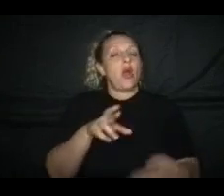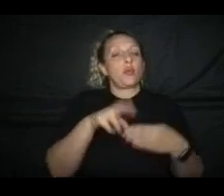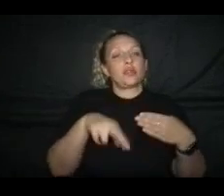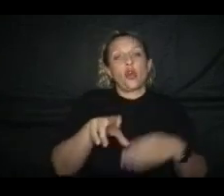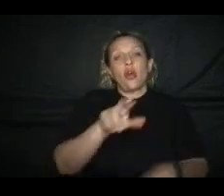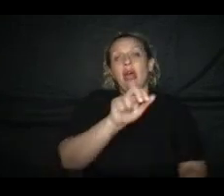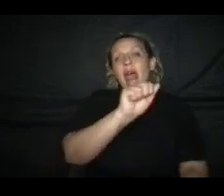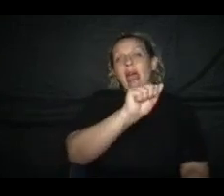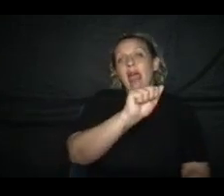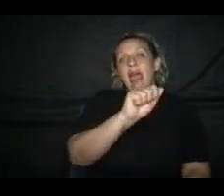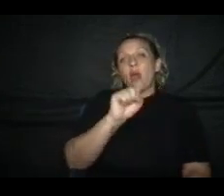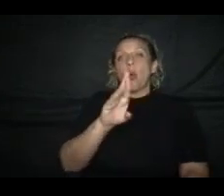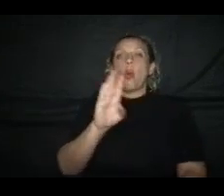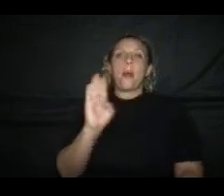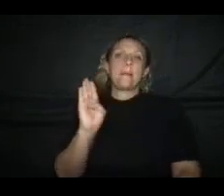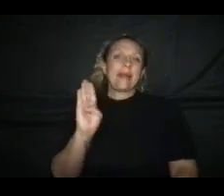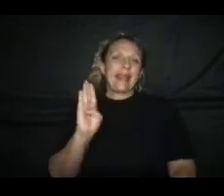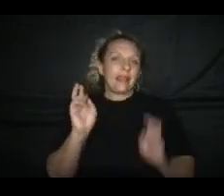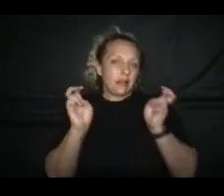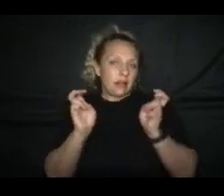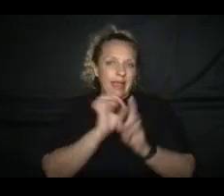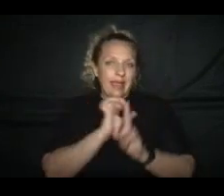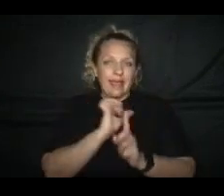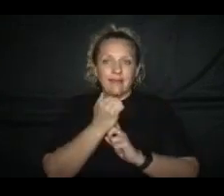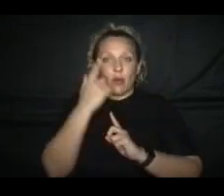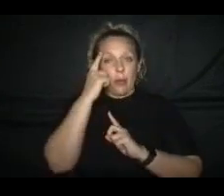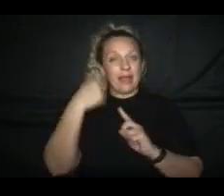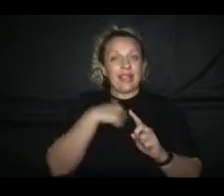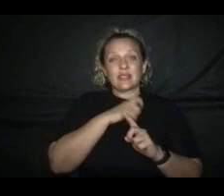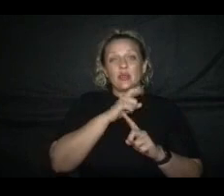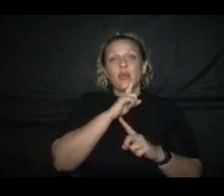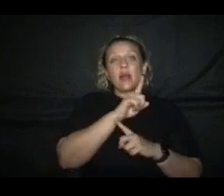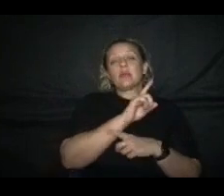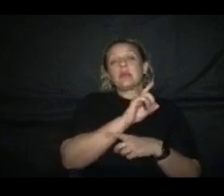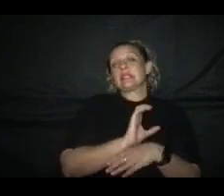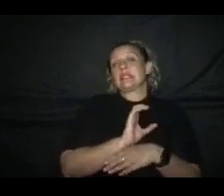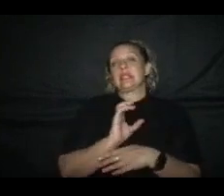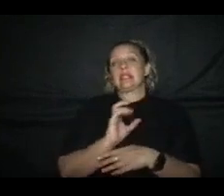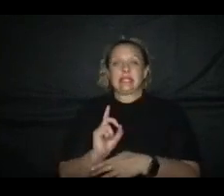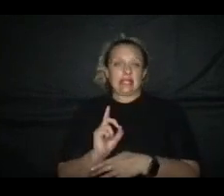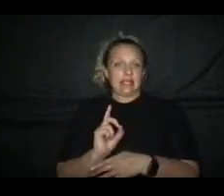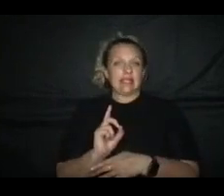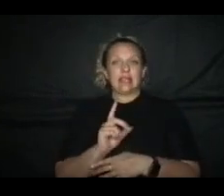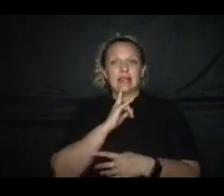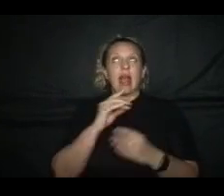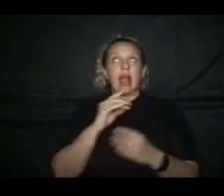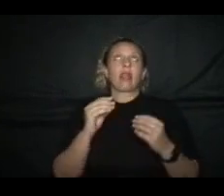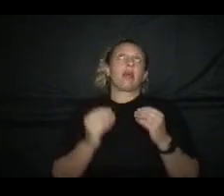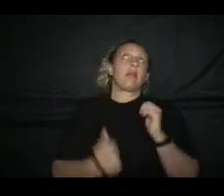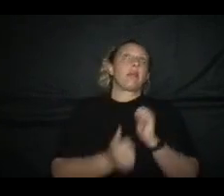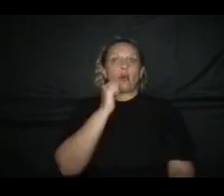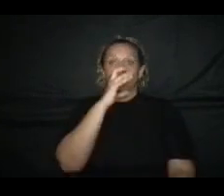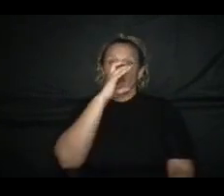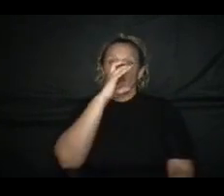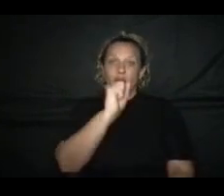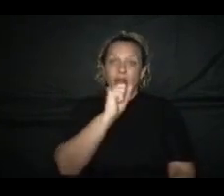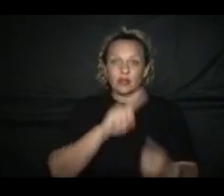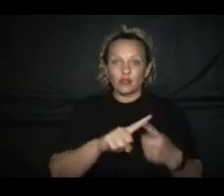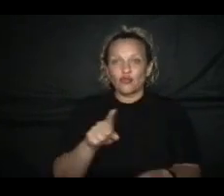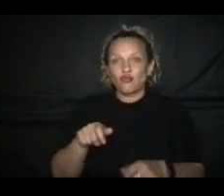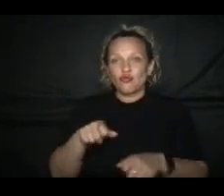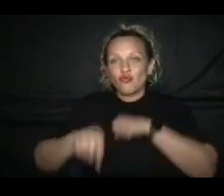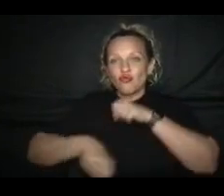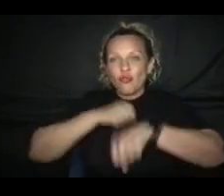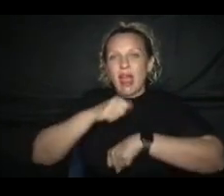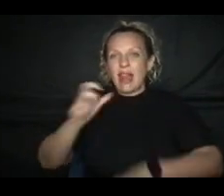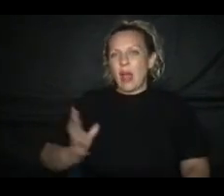environment. The reality is it's going to be a C or D. It's not going to be the most attractive to ride on, but it doesn't preclude